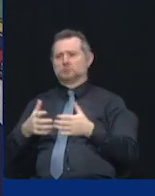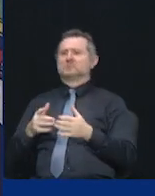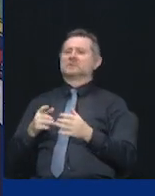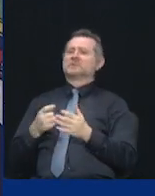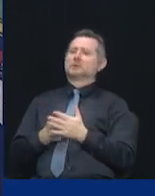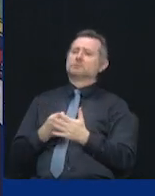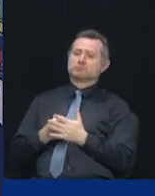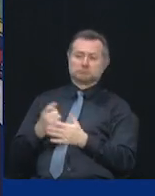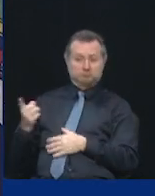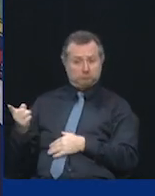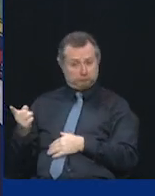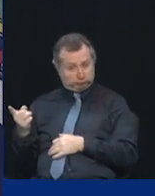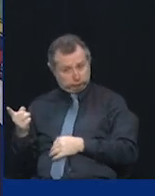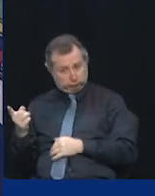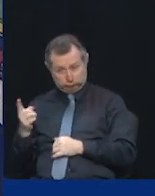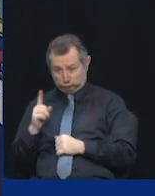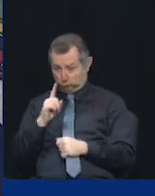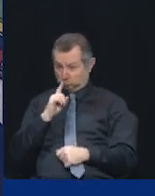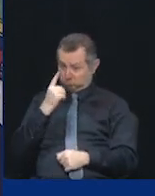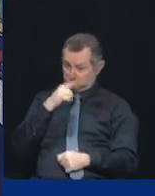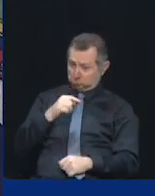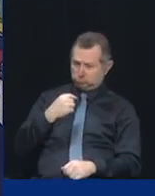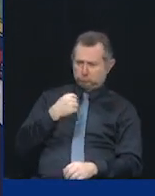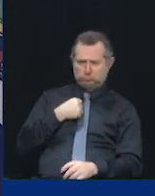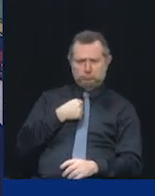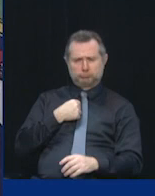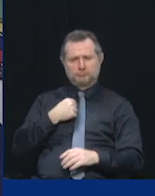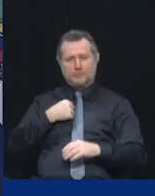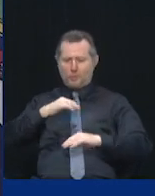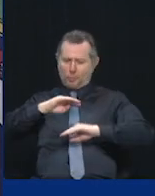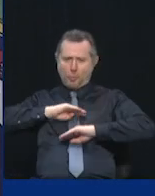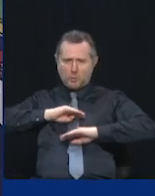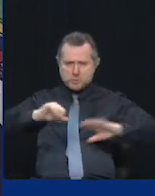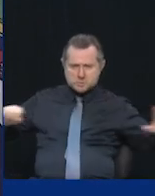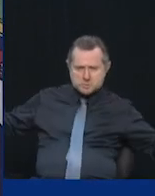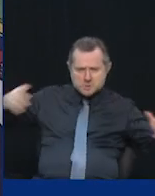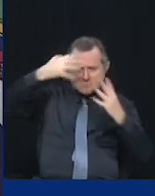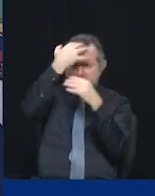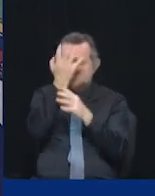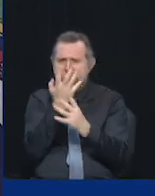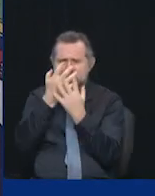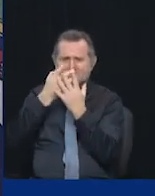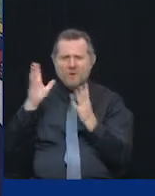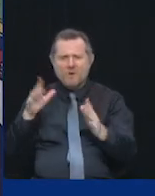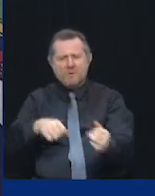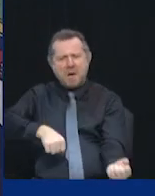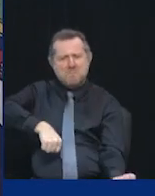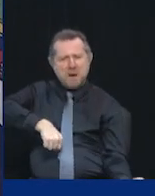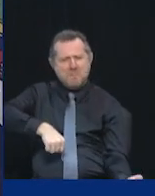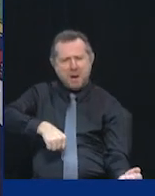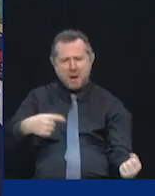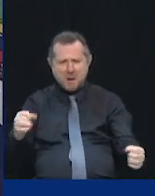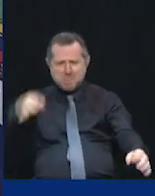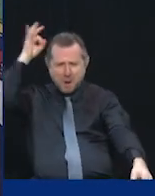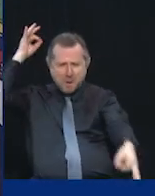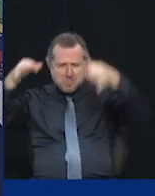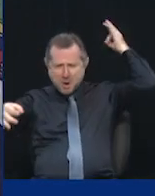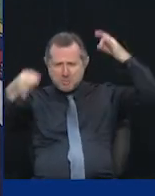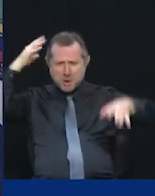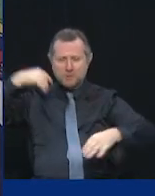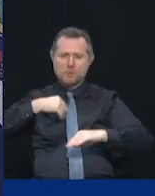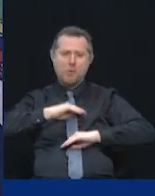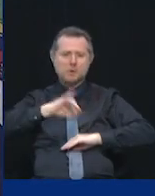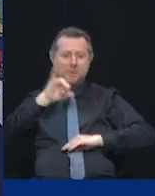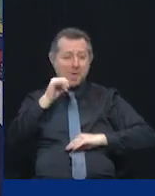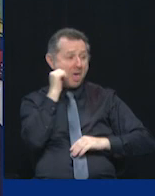said, you know, I could be a backup goalie. I have a lot of pucks shot at me every day. I'm sort of in that business.